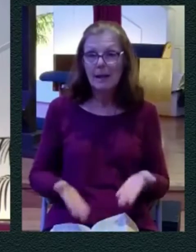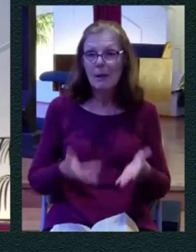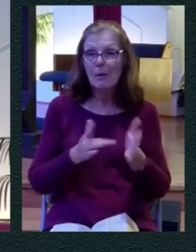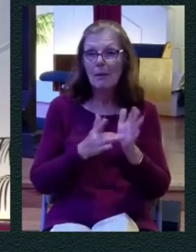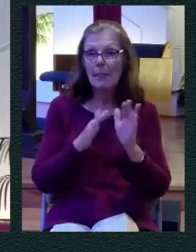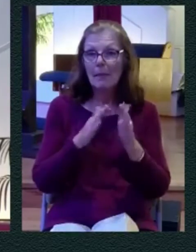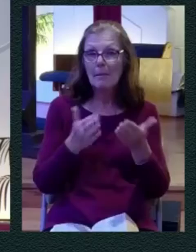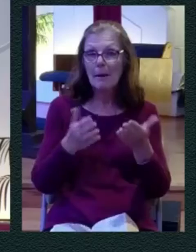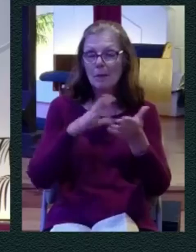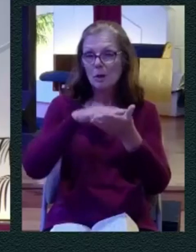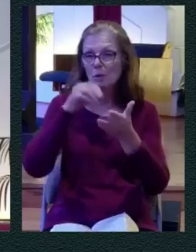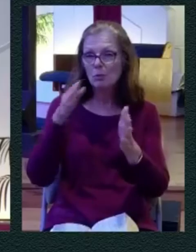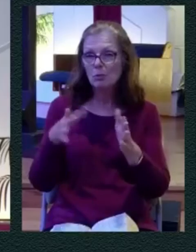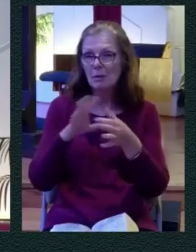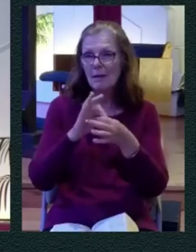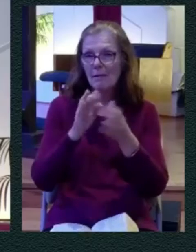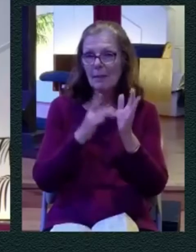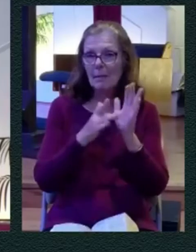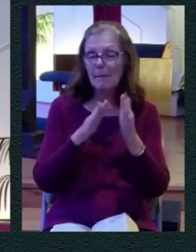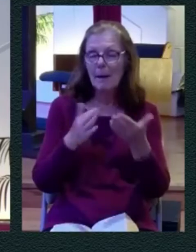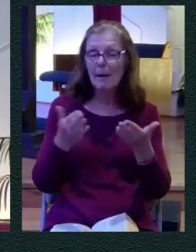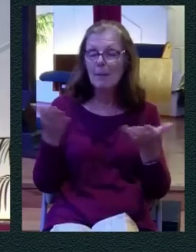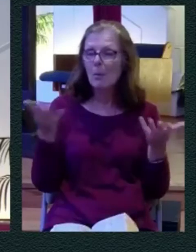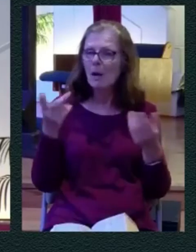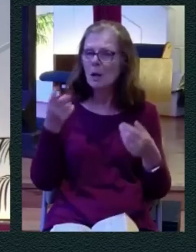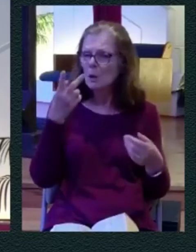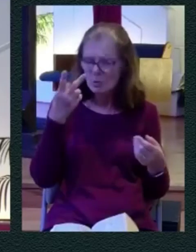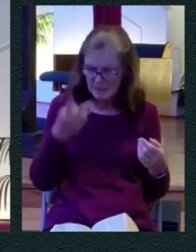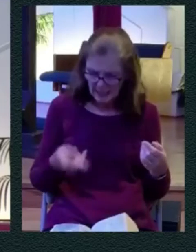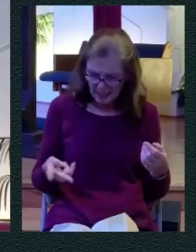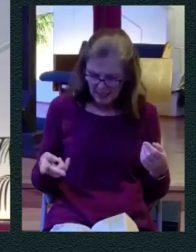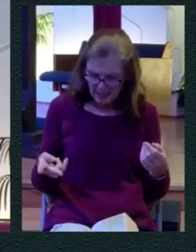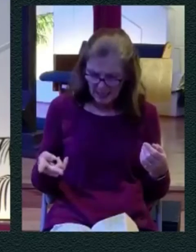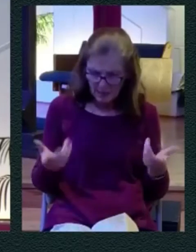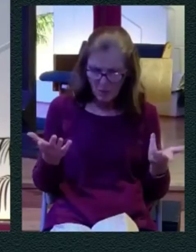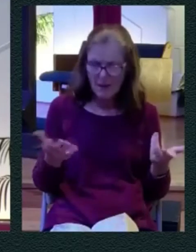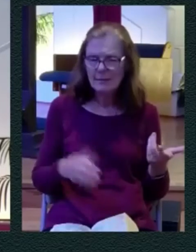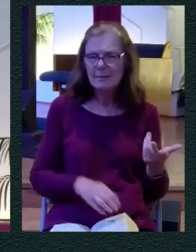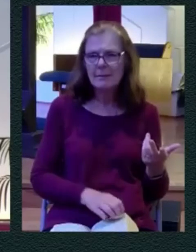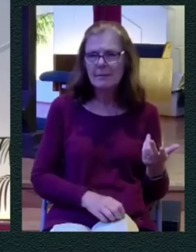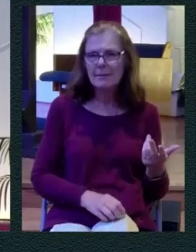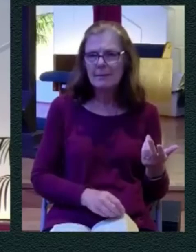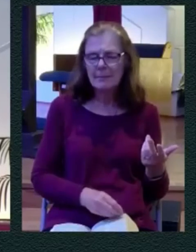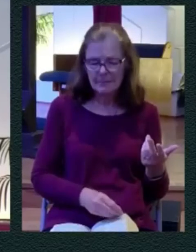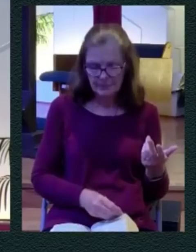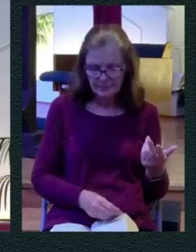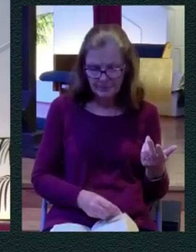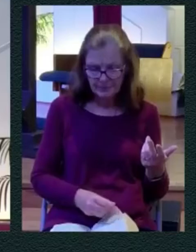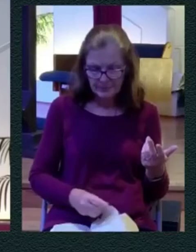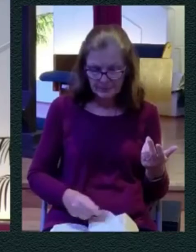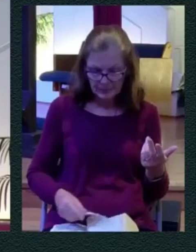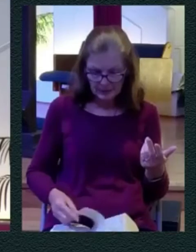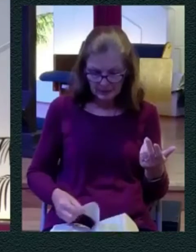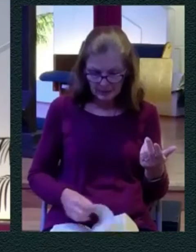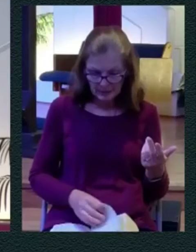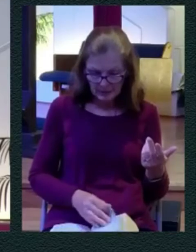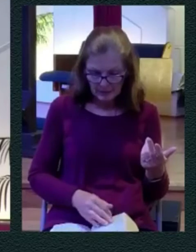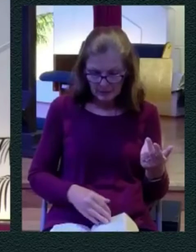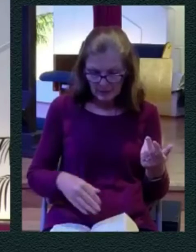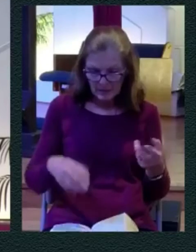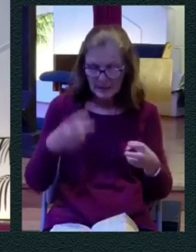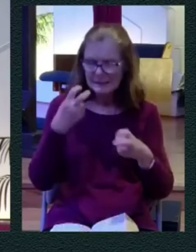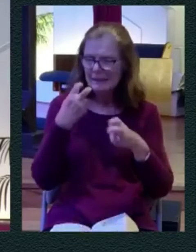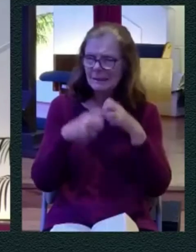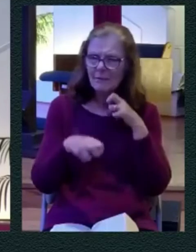students of the Bible say that what you see here in these difficult events